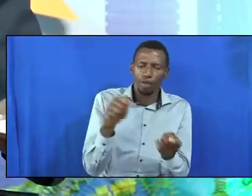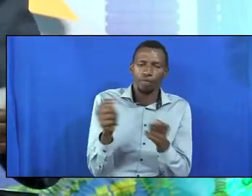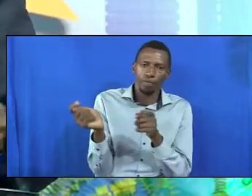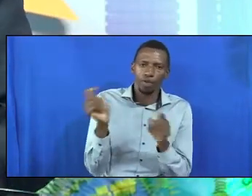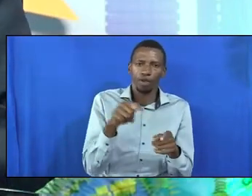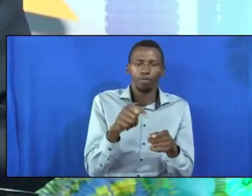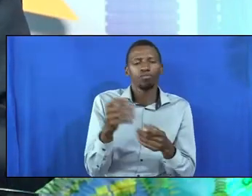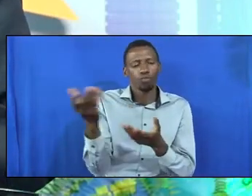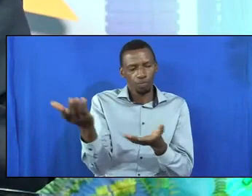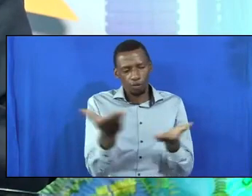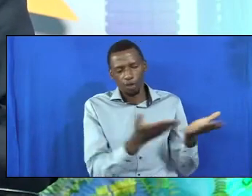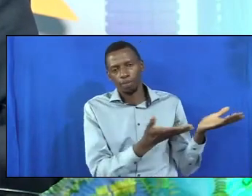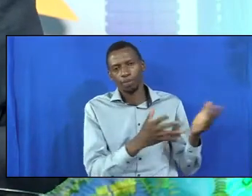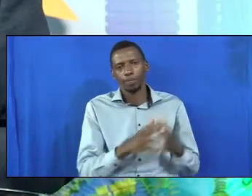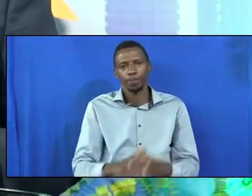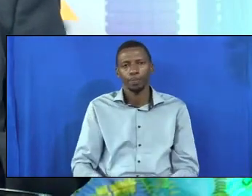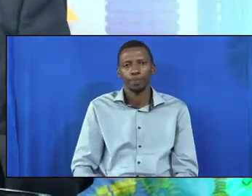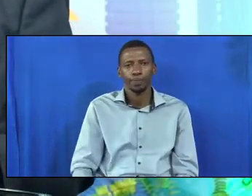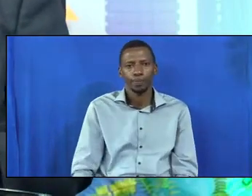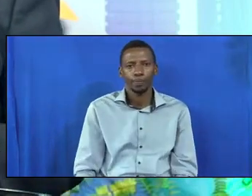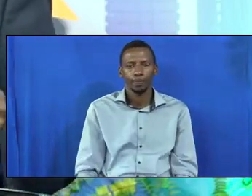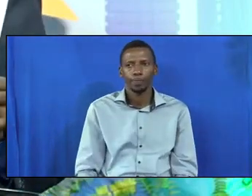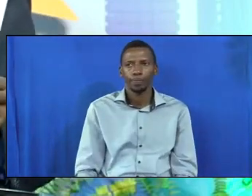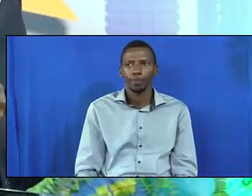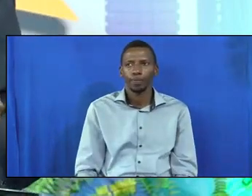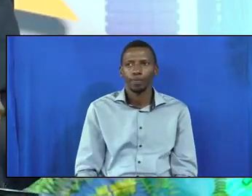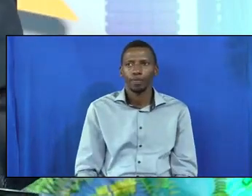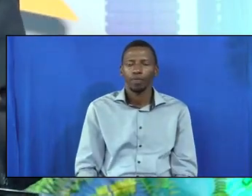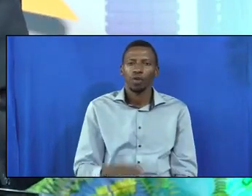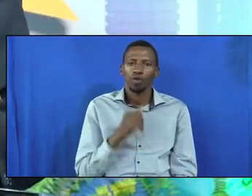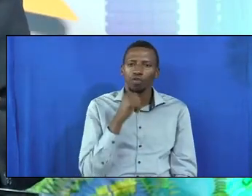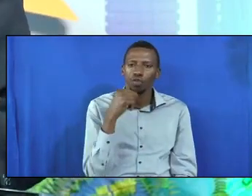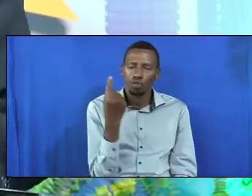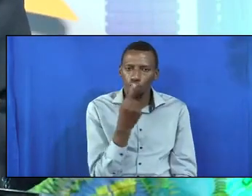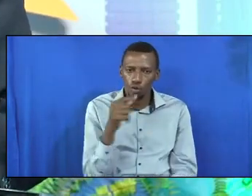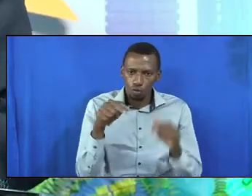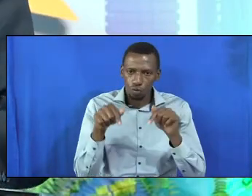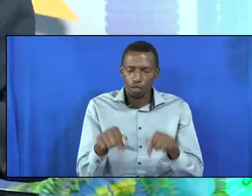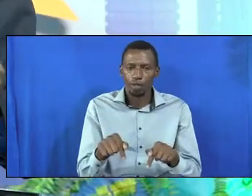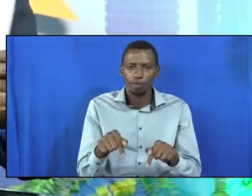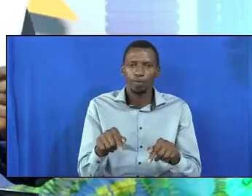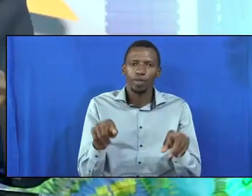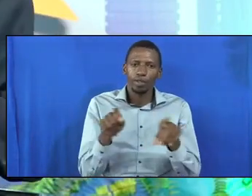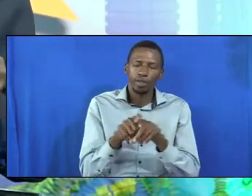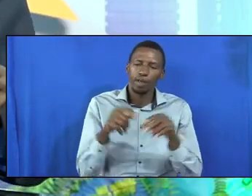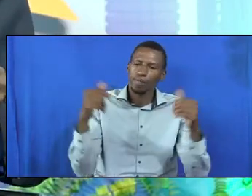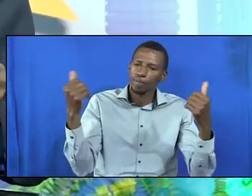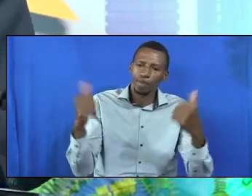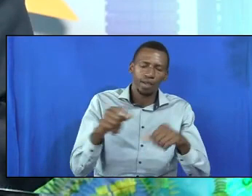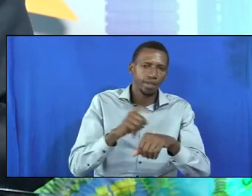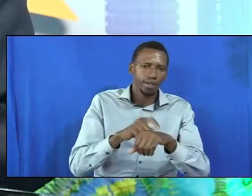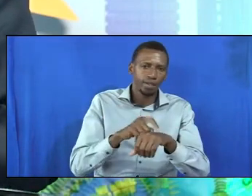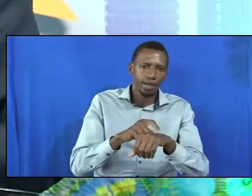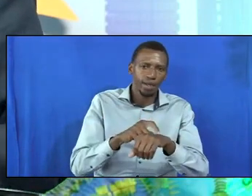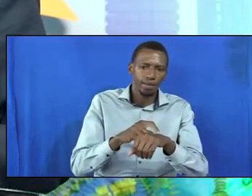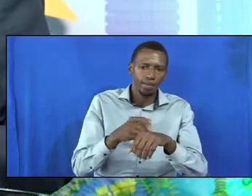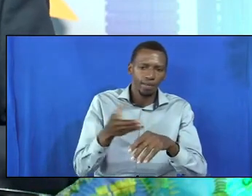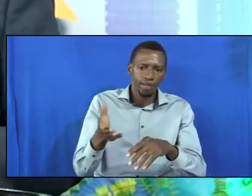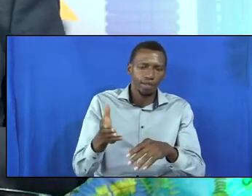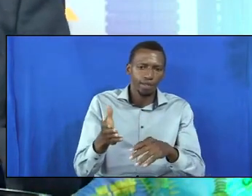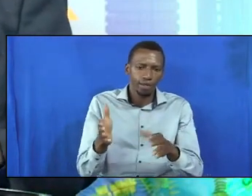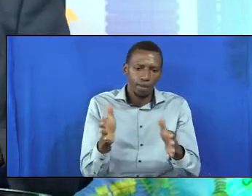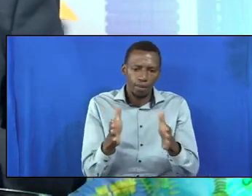channel, come over here. Not just for today, even any other time of this period of 10